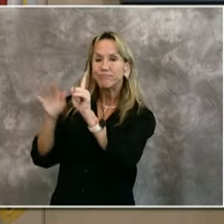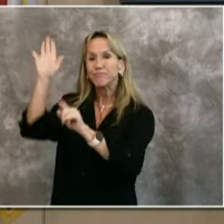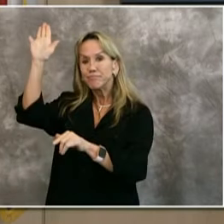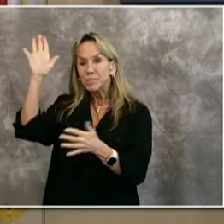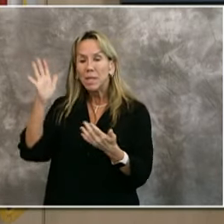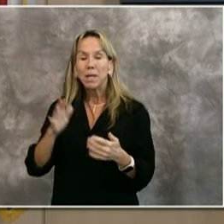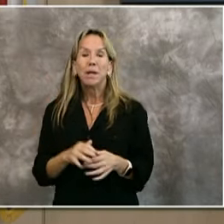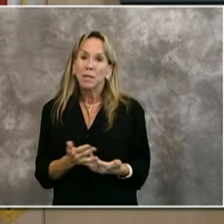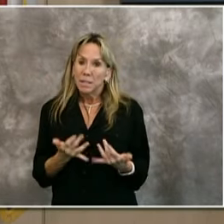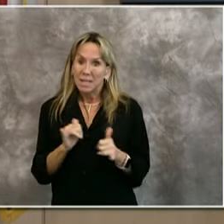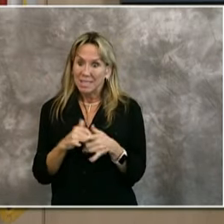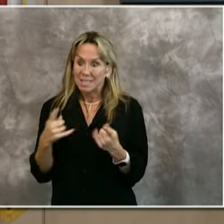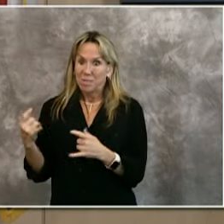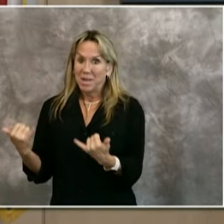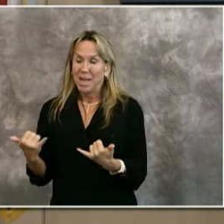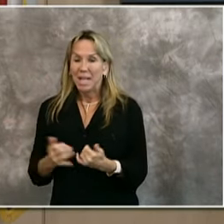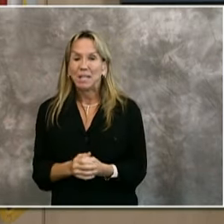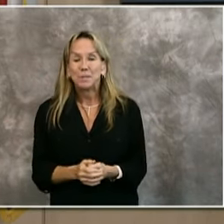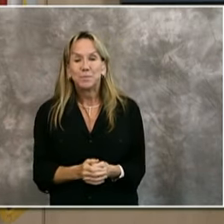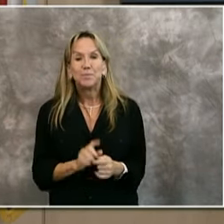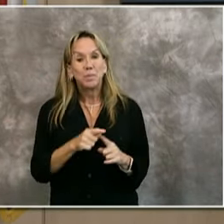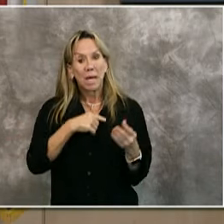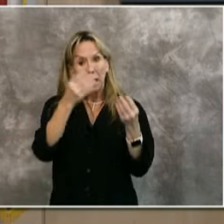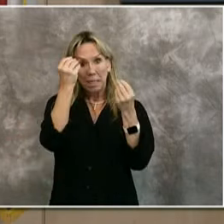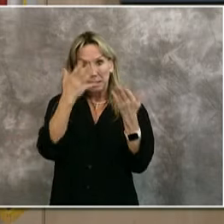increasing testing, increasing outreach.